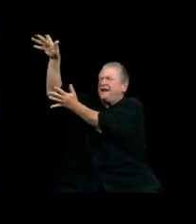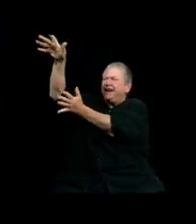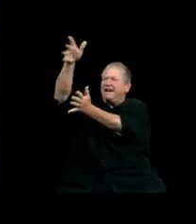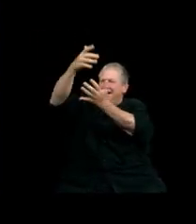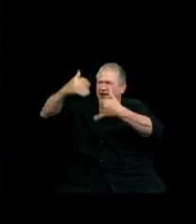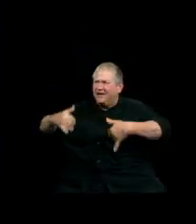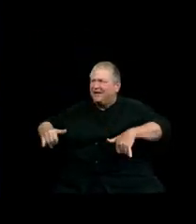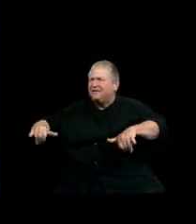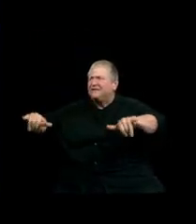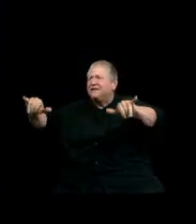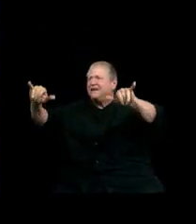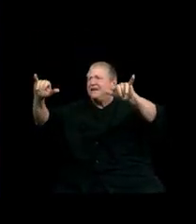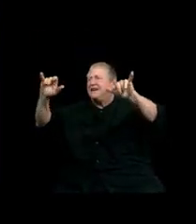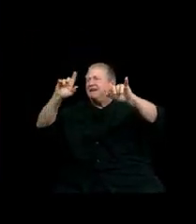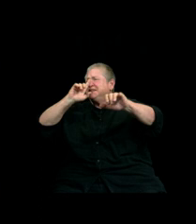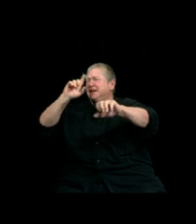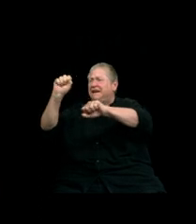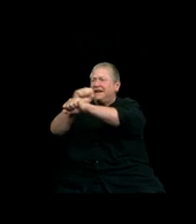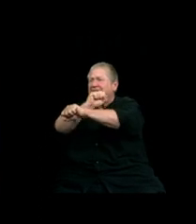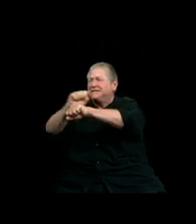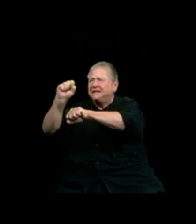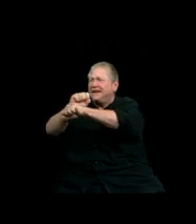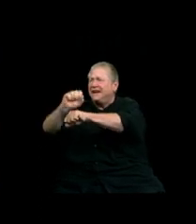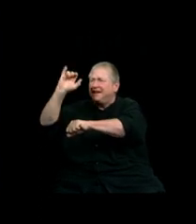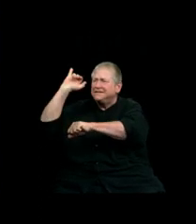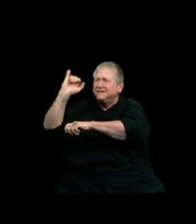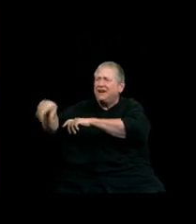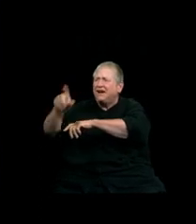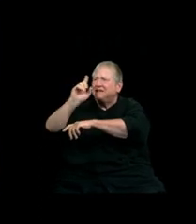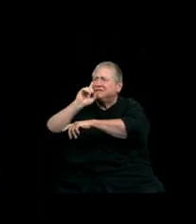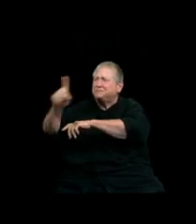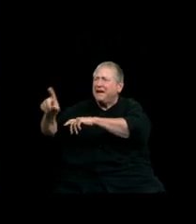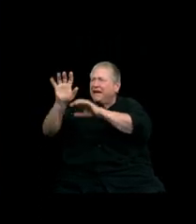there. Oh, say does that